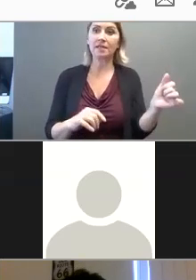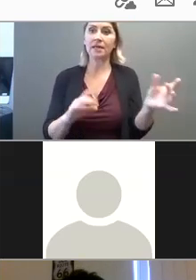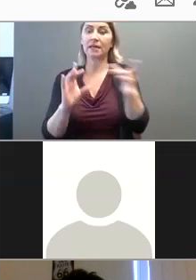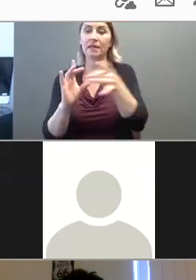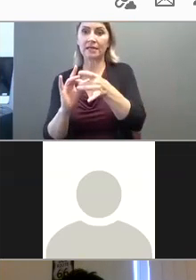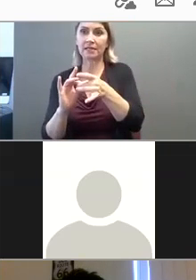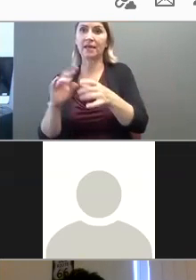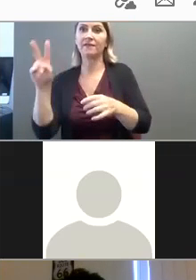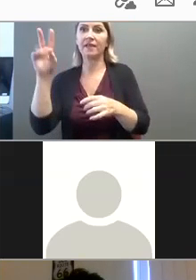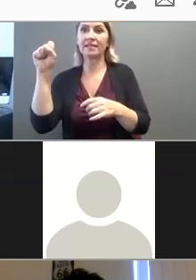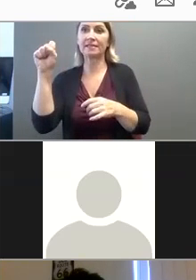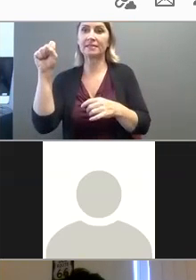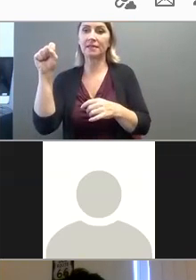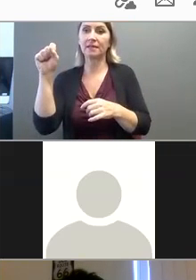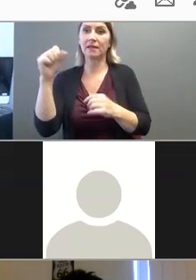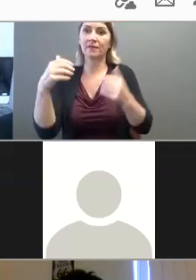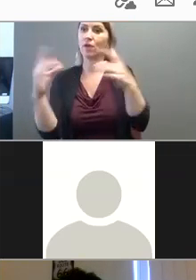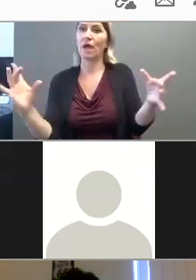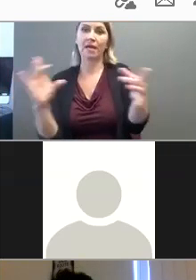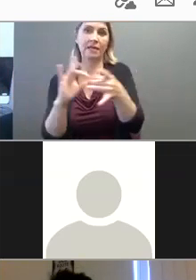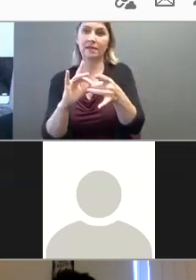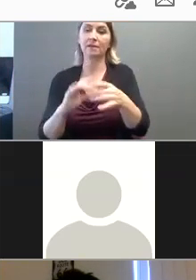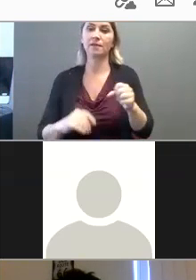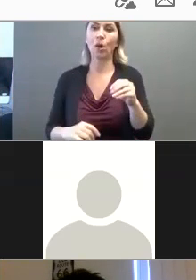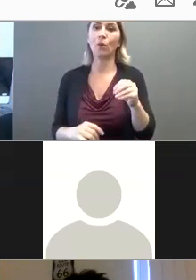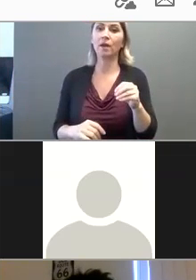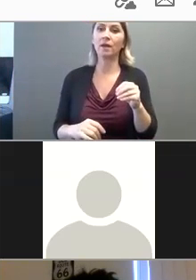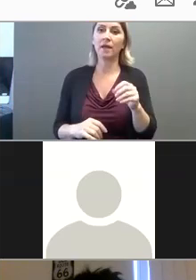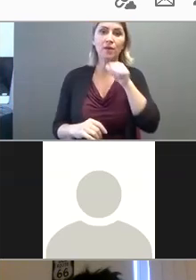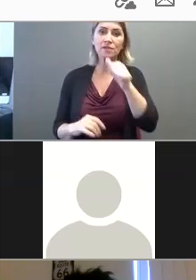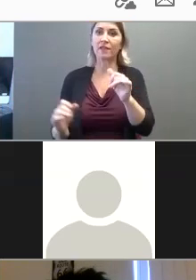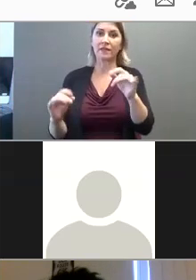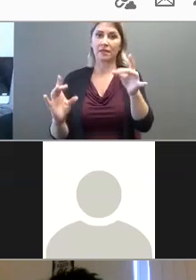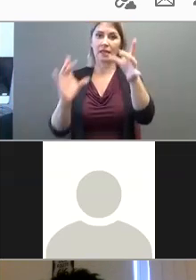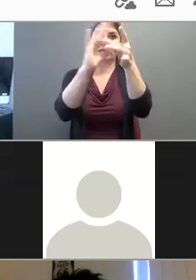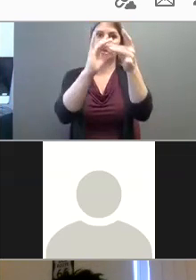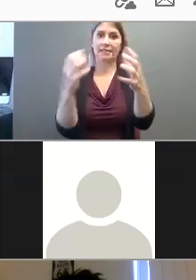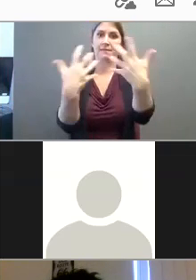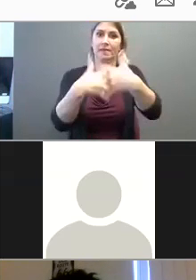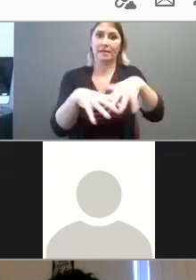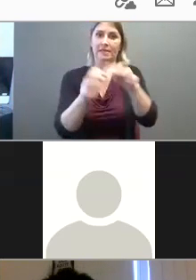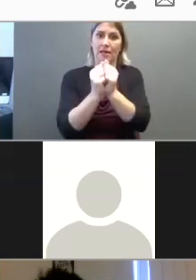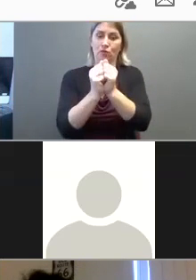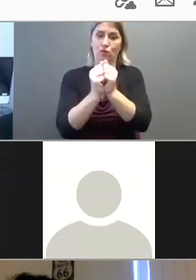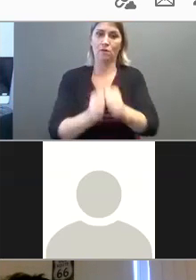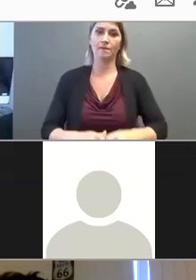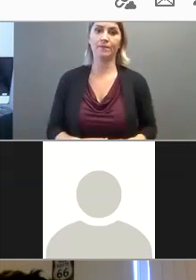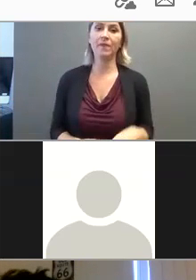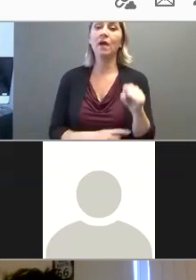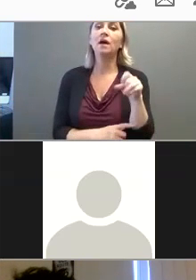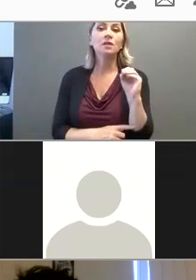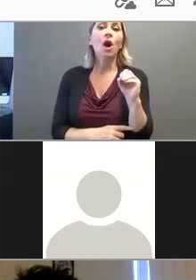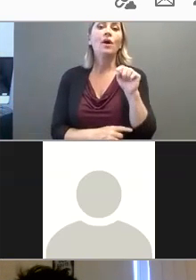This V minus S set of edges can have connectivity inside its own, but there are no cross connections. So what